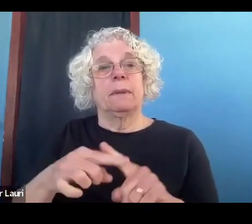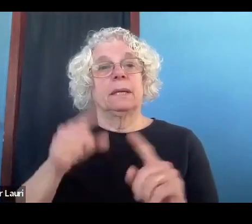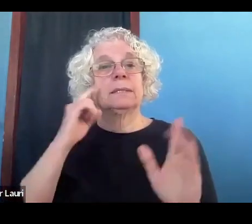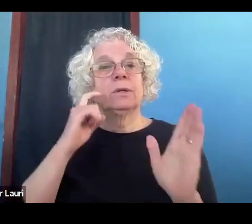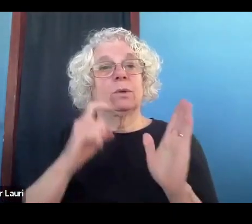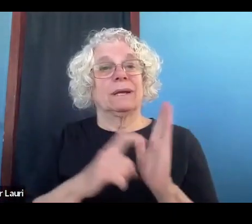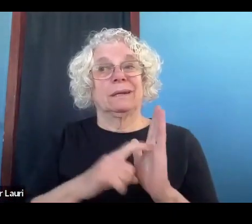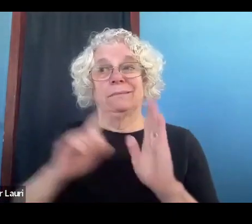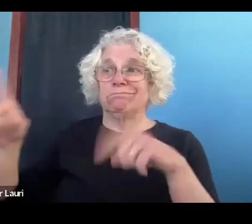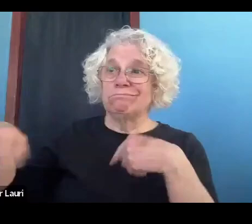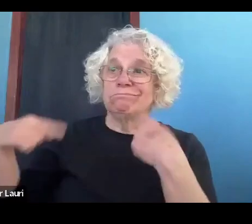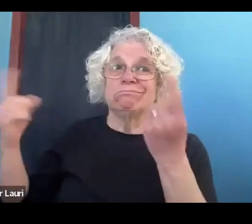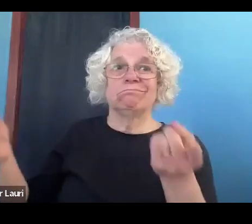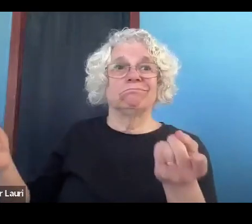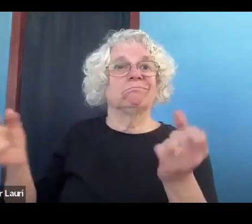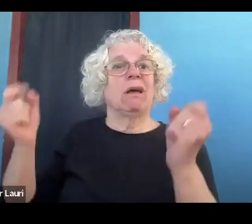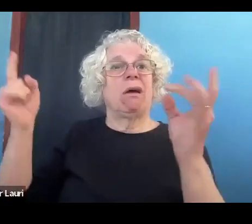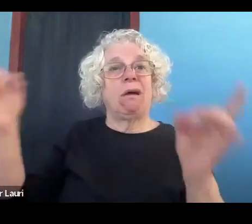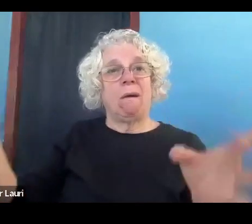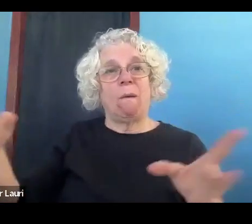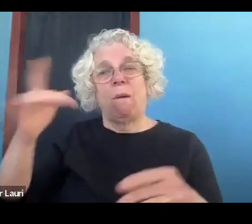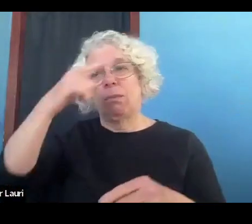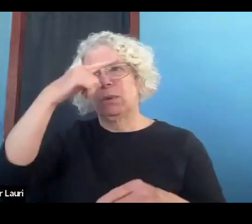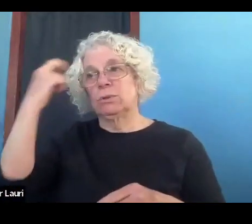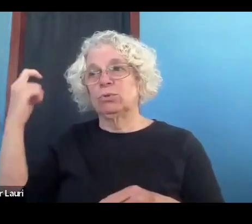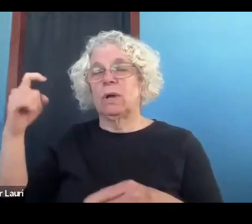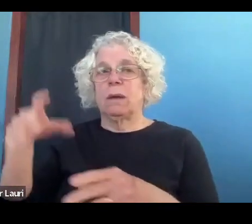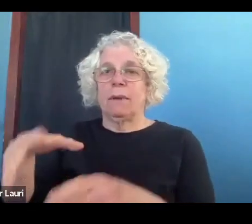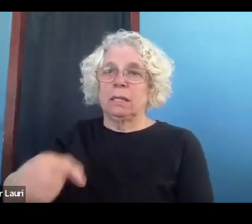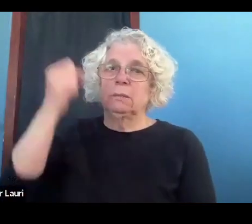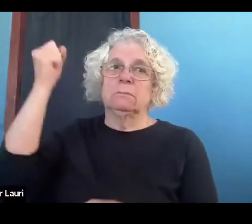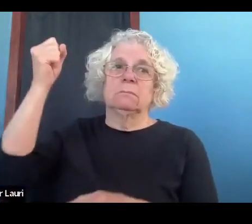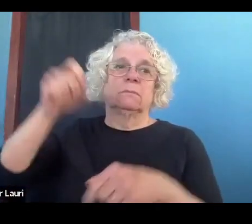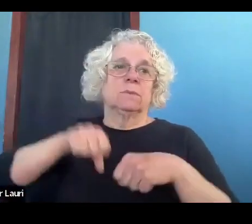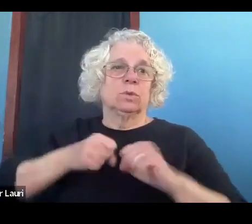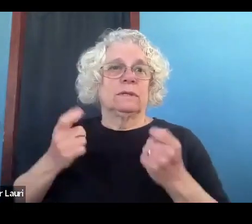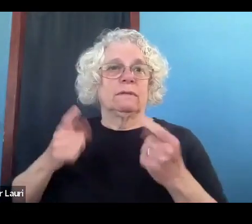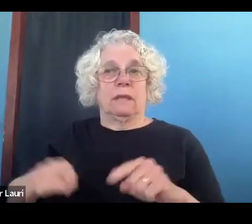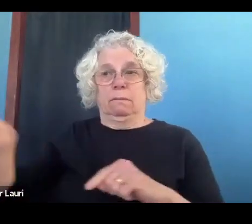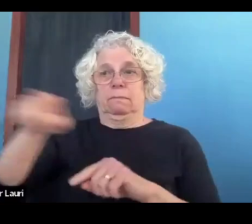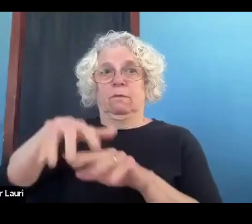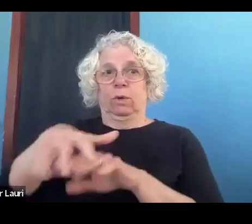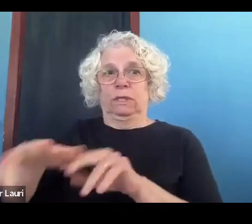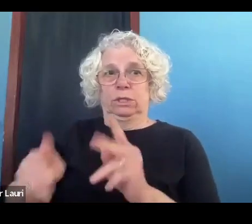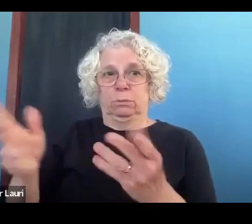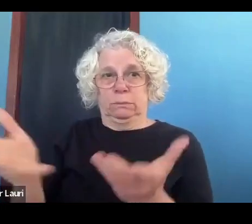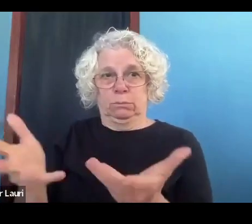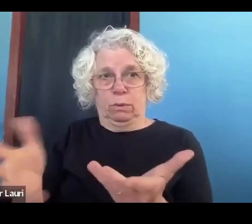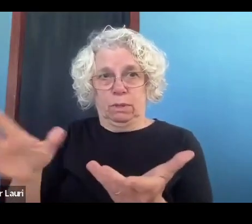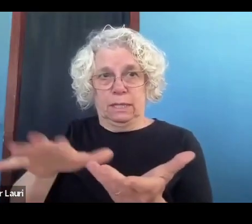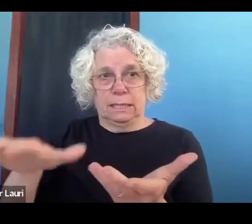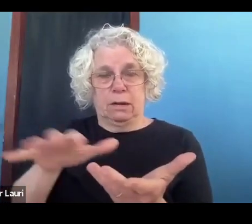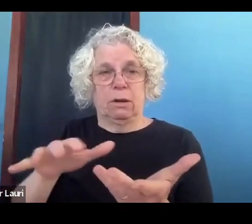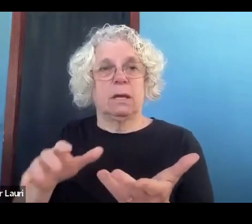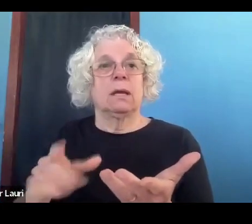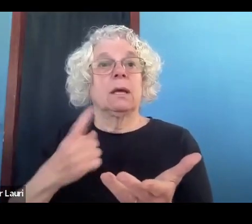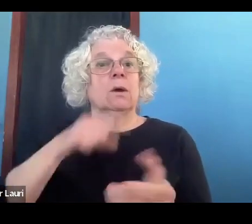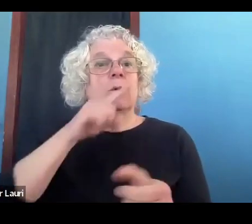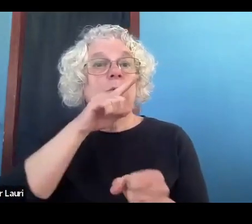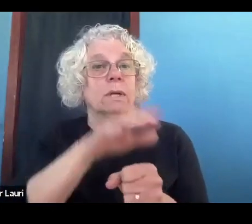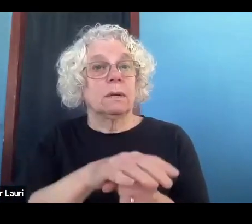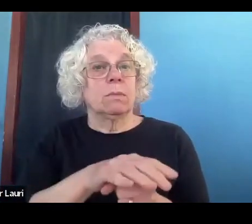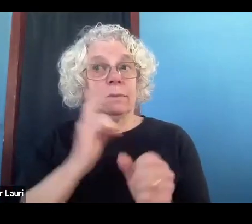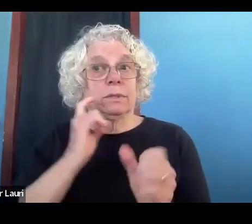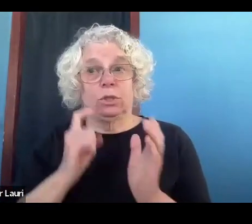of historical trauma, loss, and grief experienced by Indigenous people. It is our promise to not only recognize